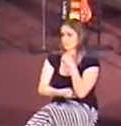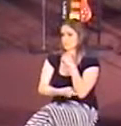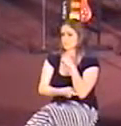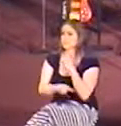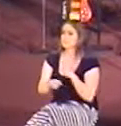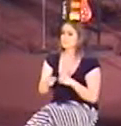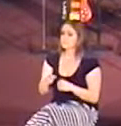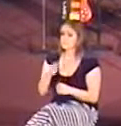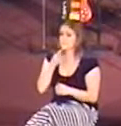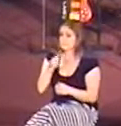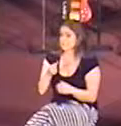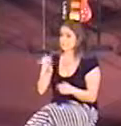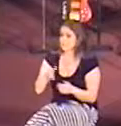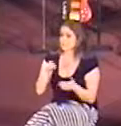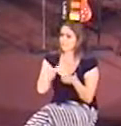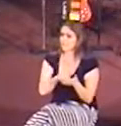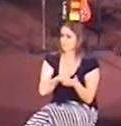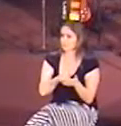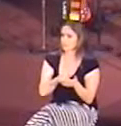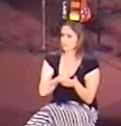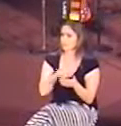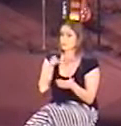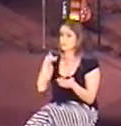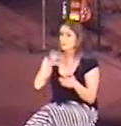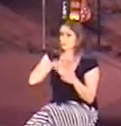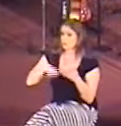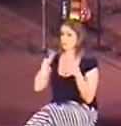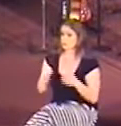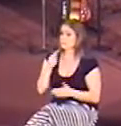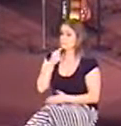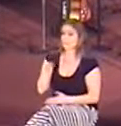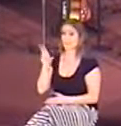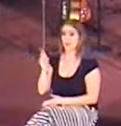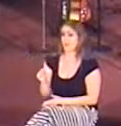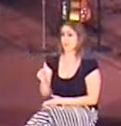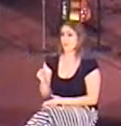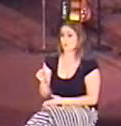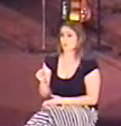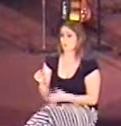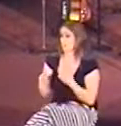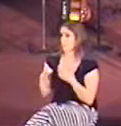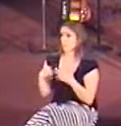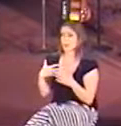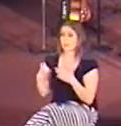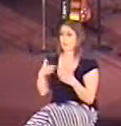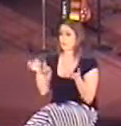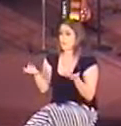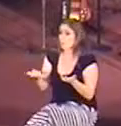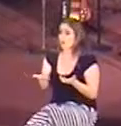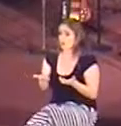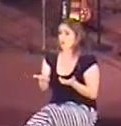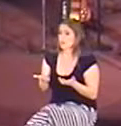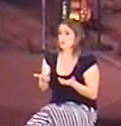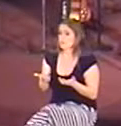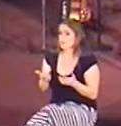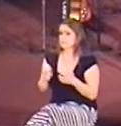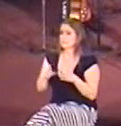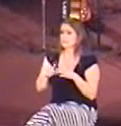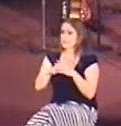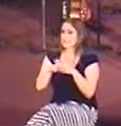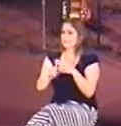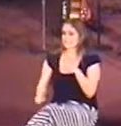here, you're a Christian, you can say no anytime you want. It's your way of escape when temptation comes. Just